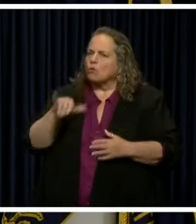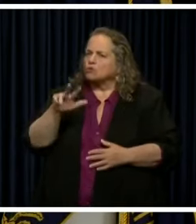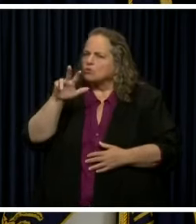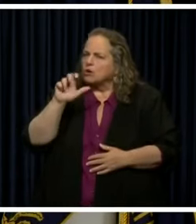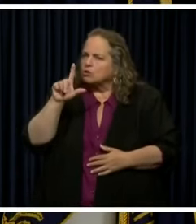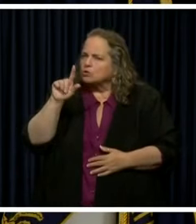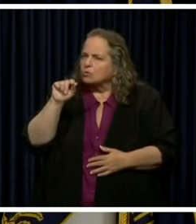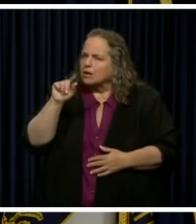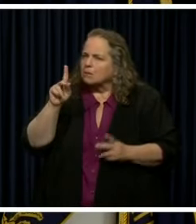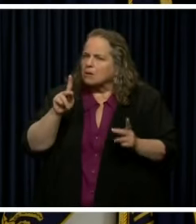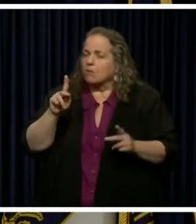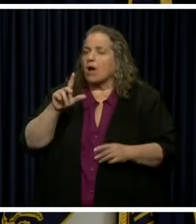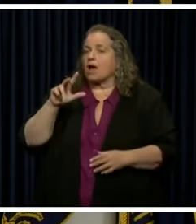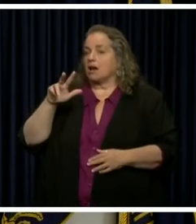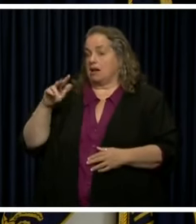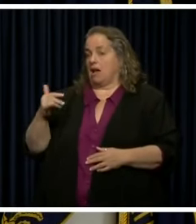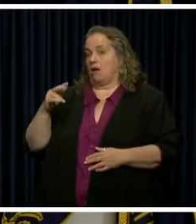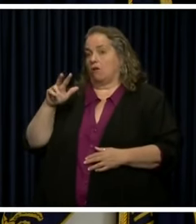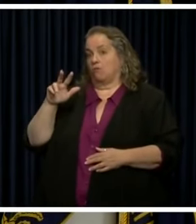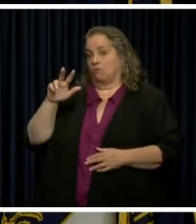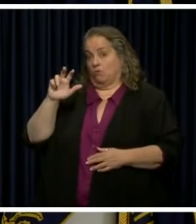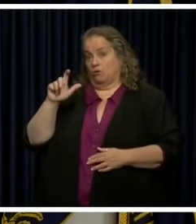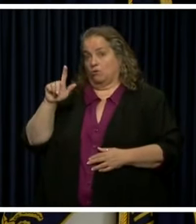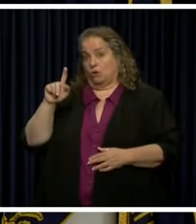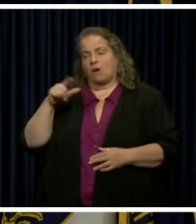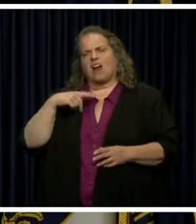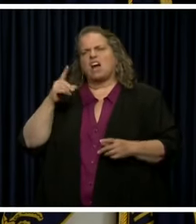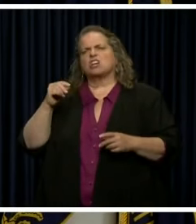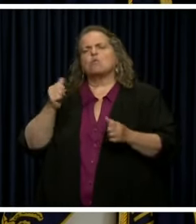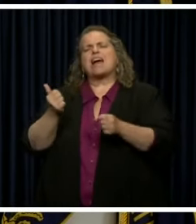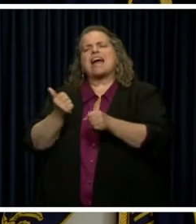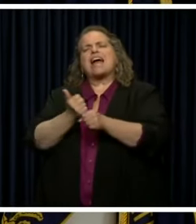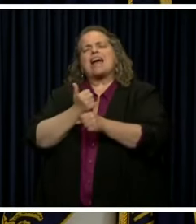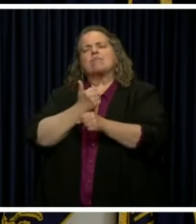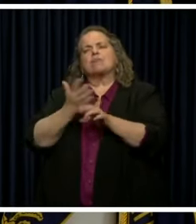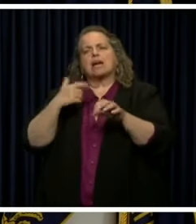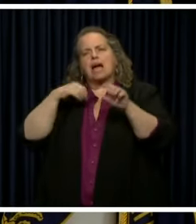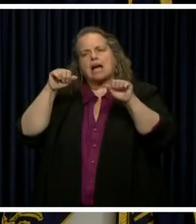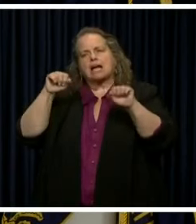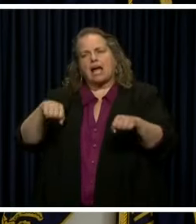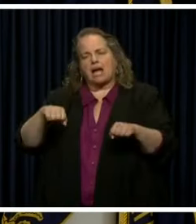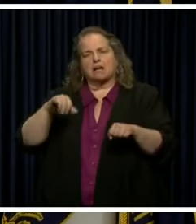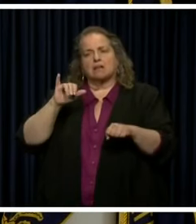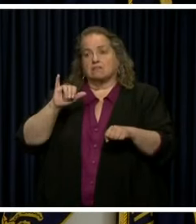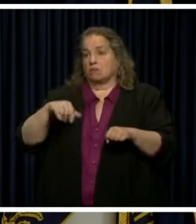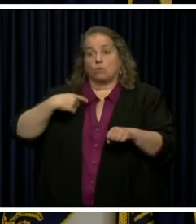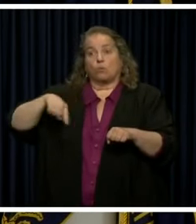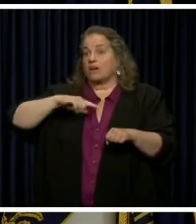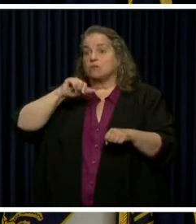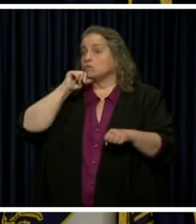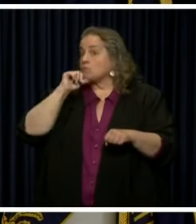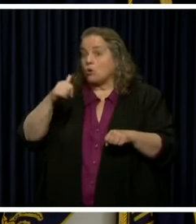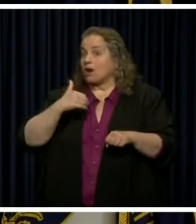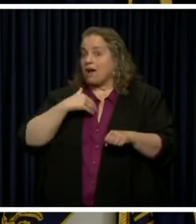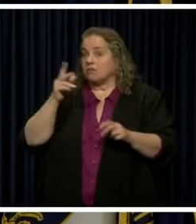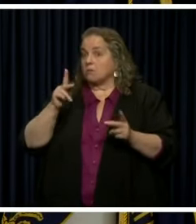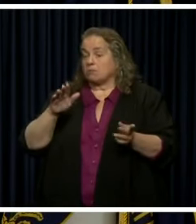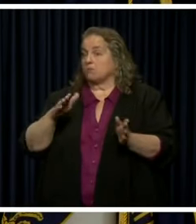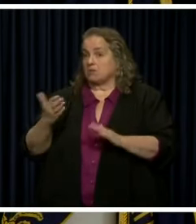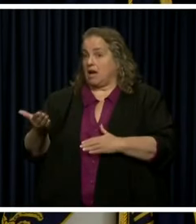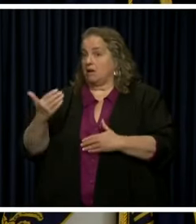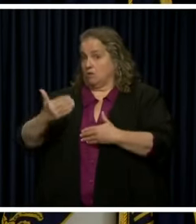people and 21, and I'm going to do everything I can to make sure we don't unnecessarily lose people going forward. That's where